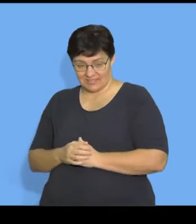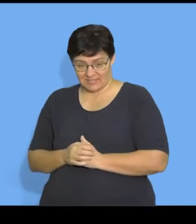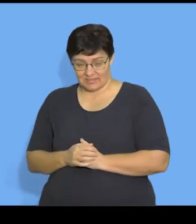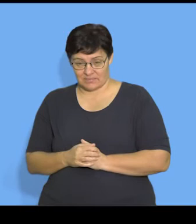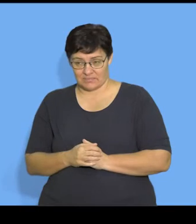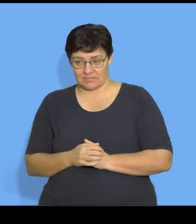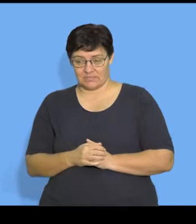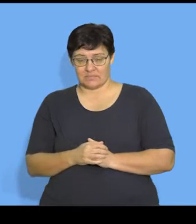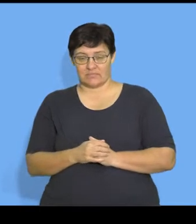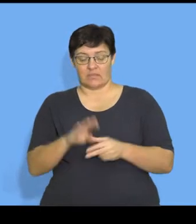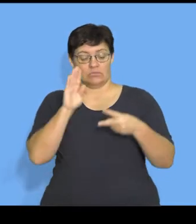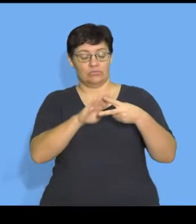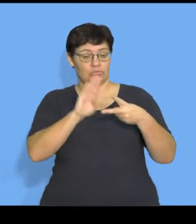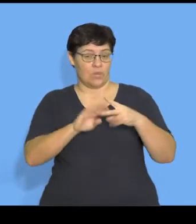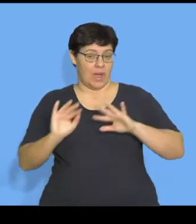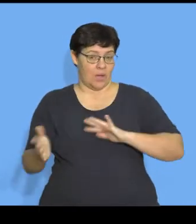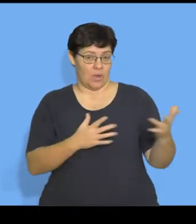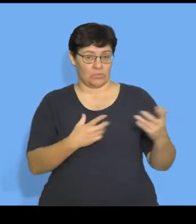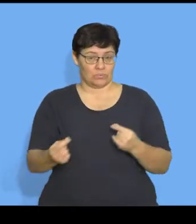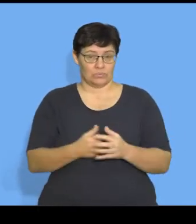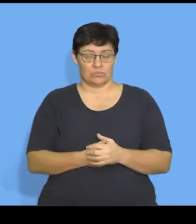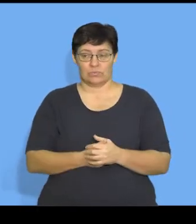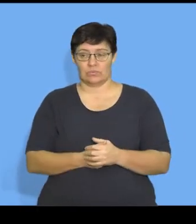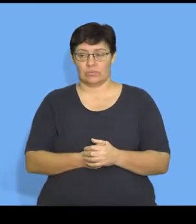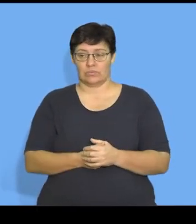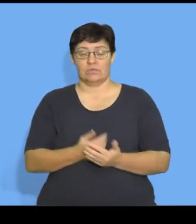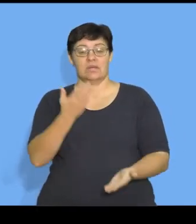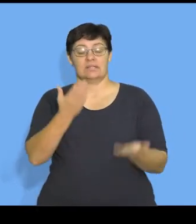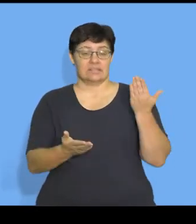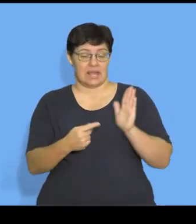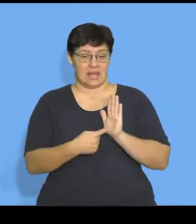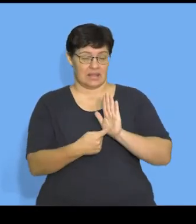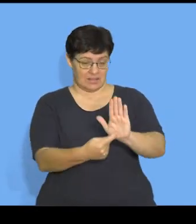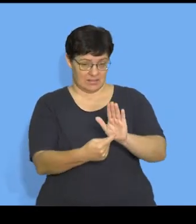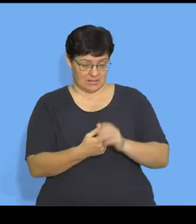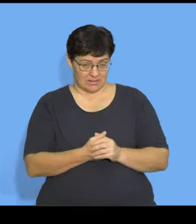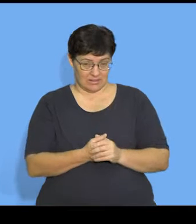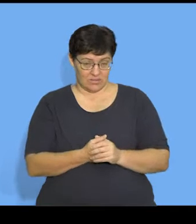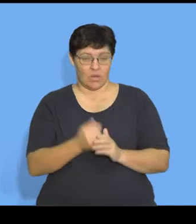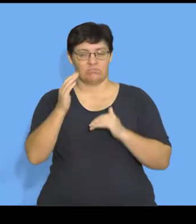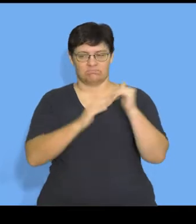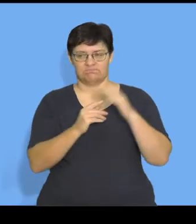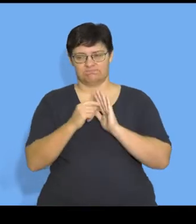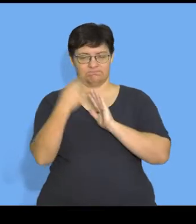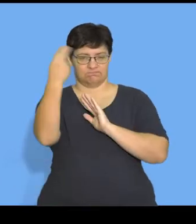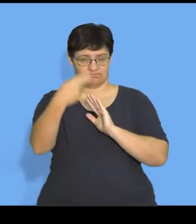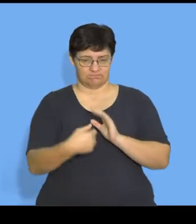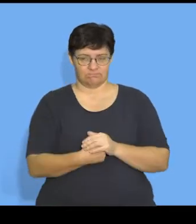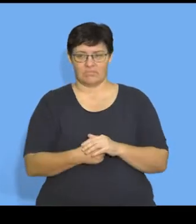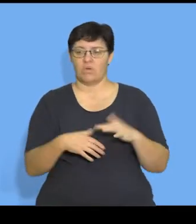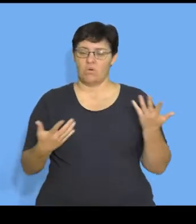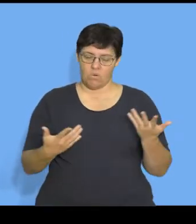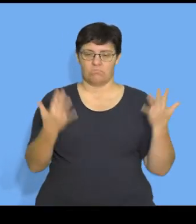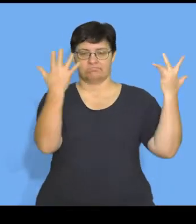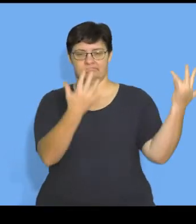2 ways we can do this. By a scale diagram, in other words, by construction, and we can do it by